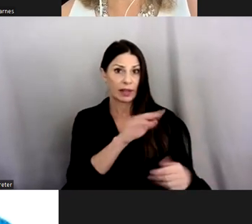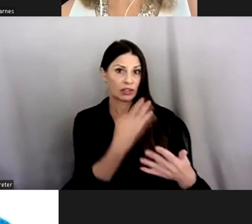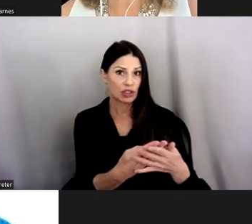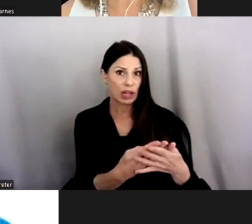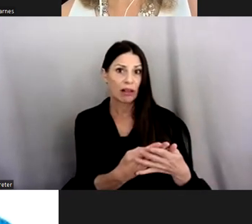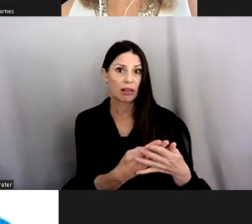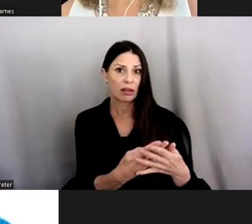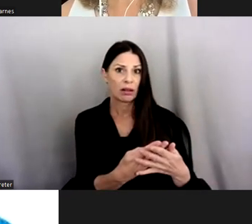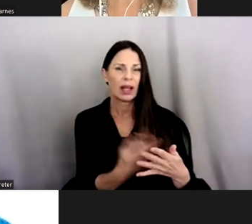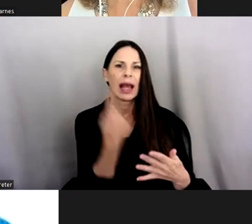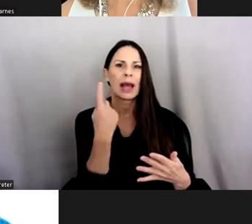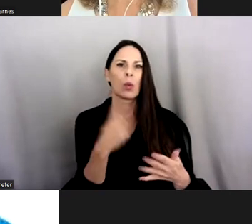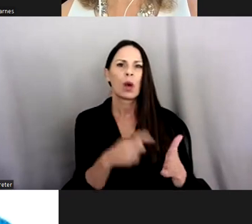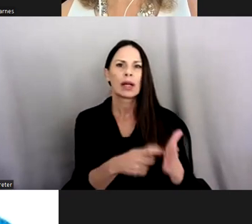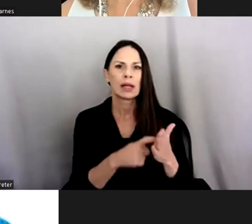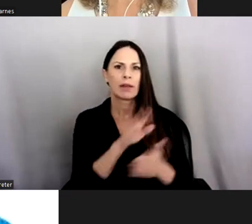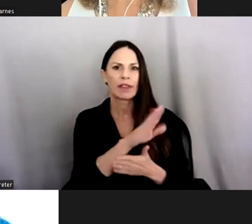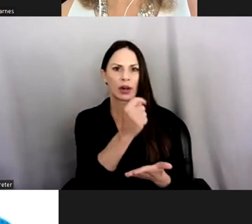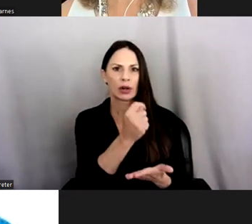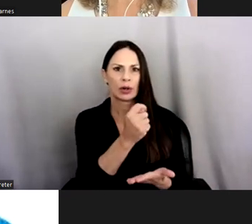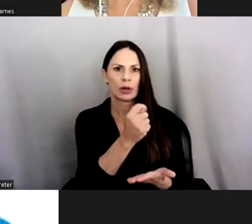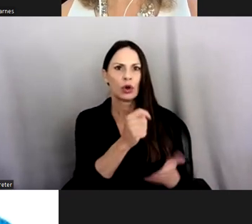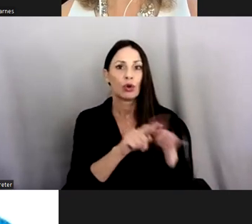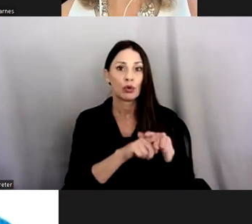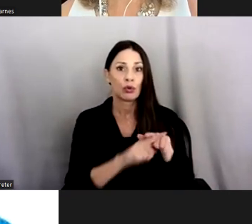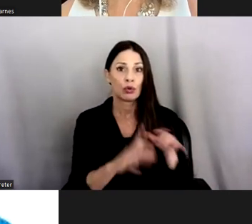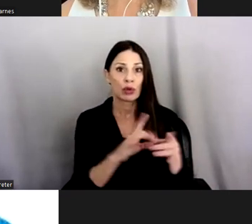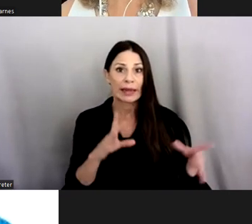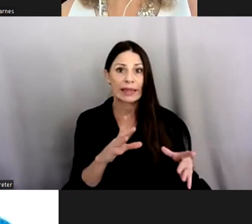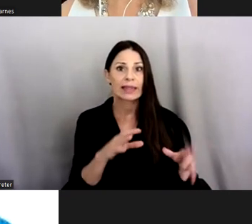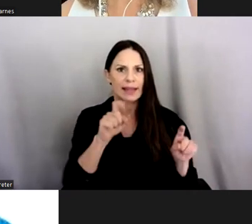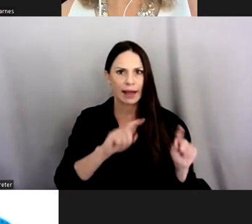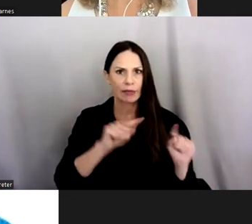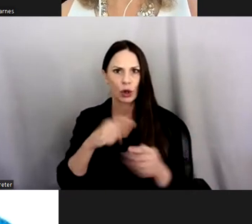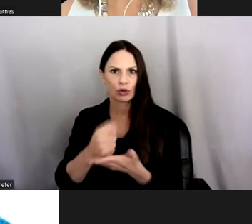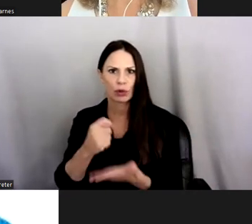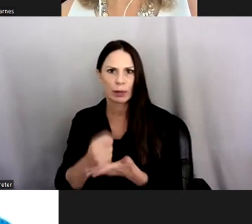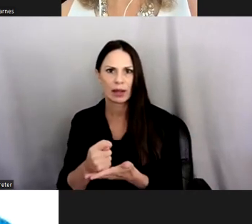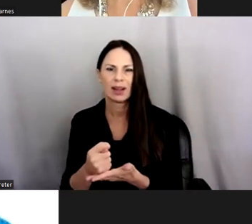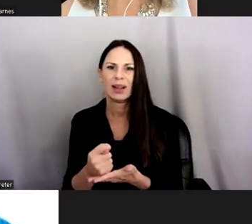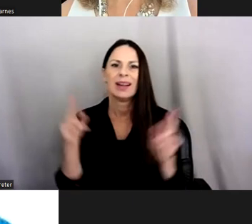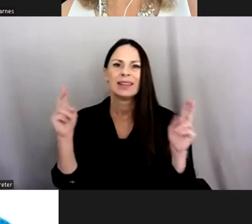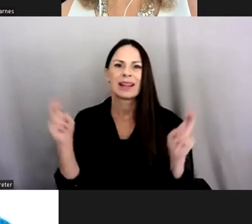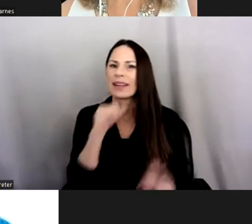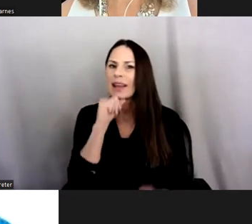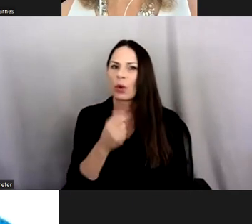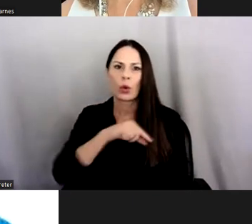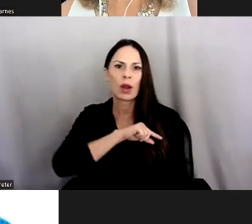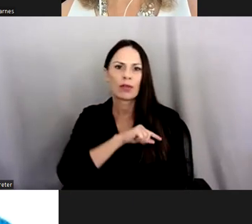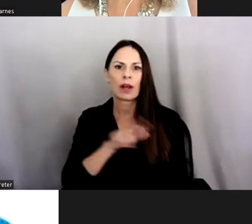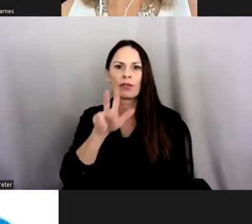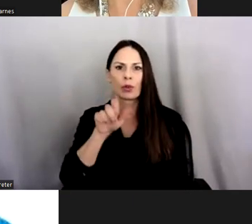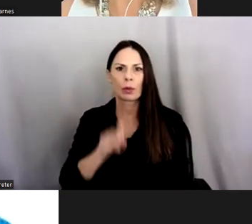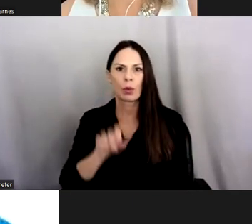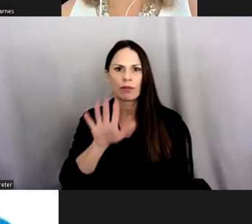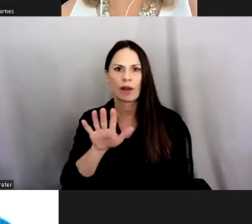do treatment. And so this became because they technically a lot of times would not qualify, say for 3.5 level of care,